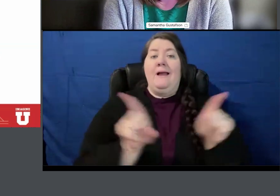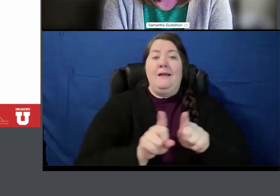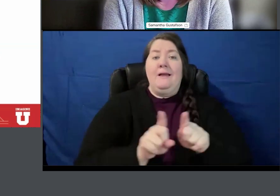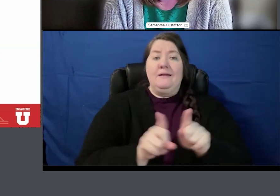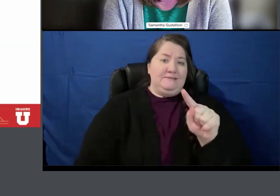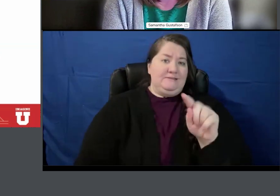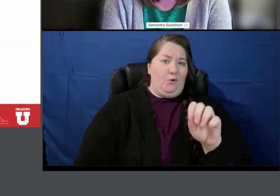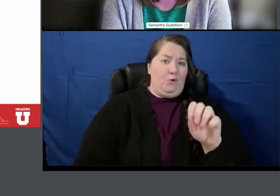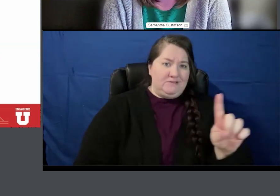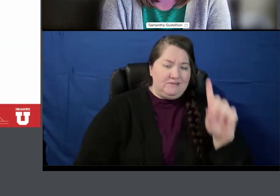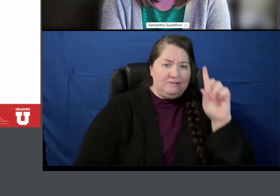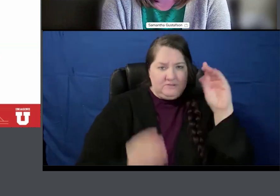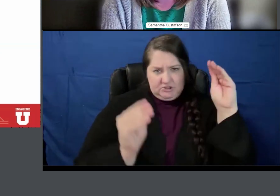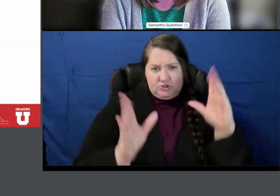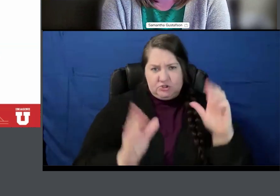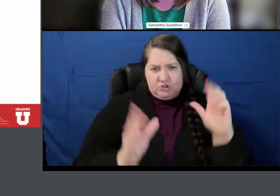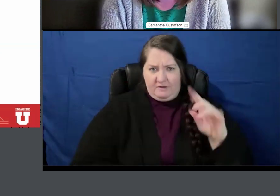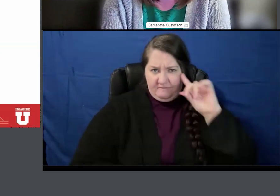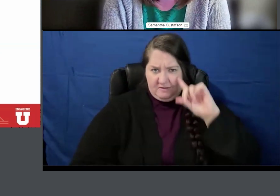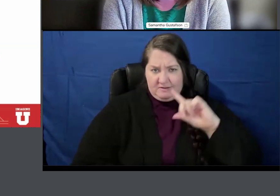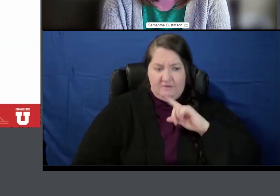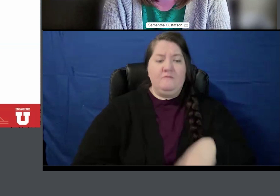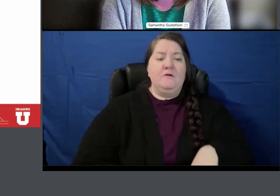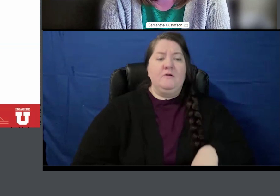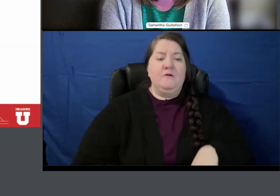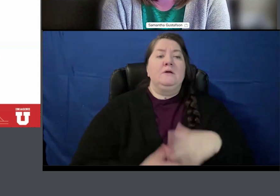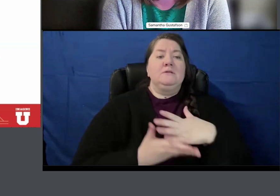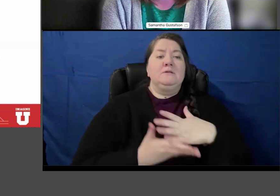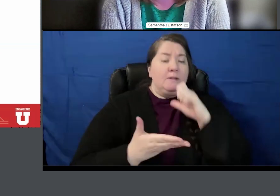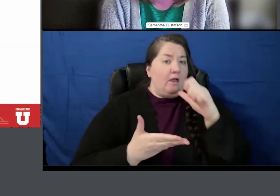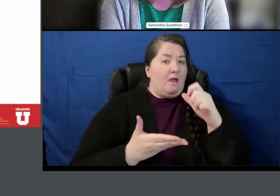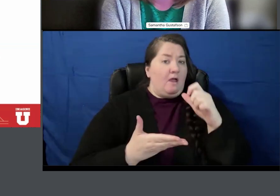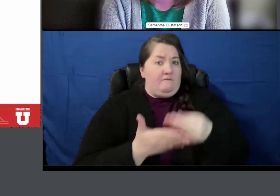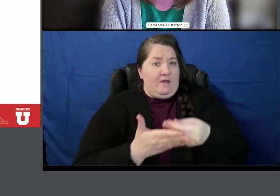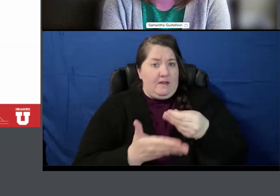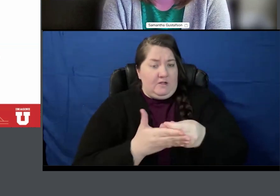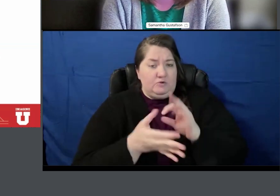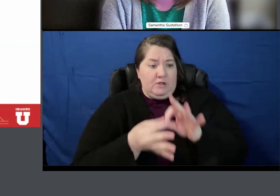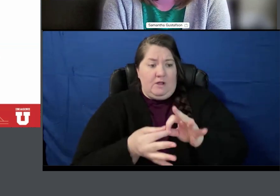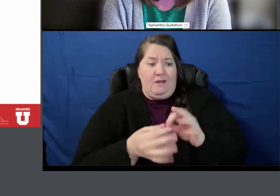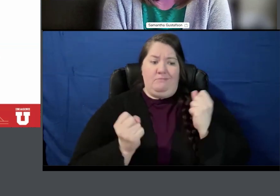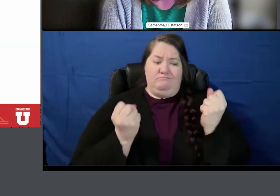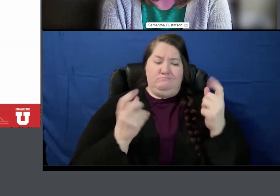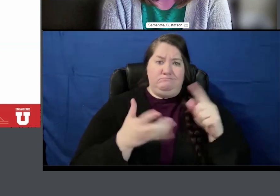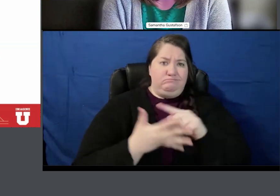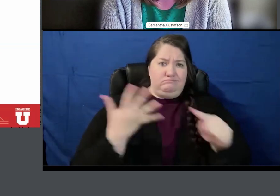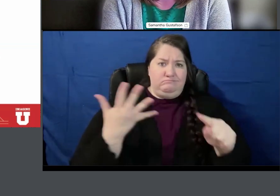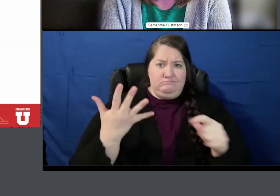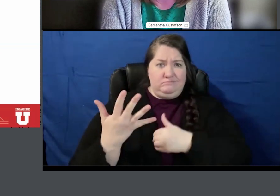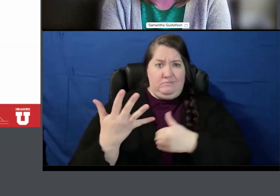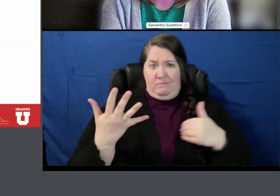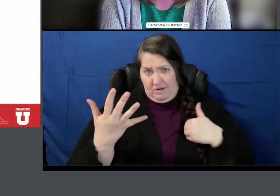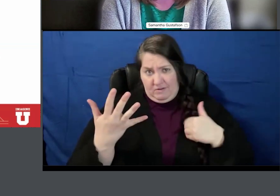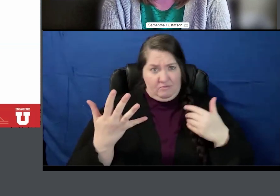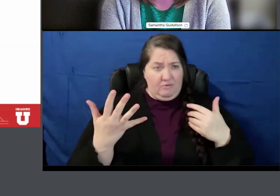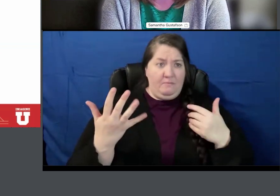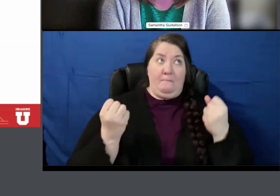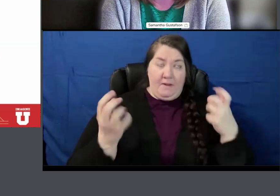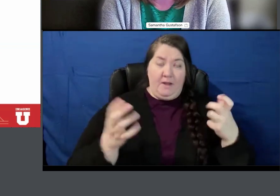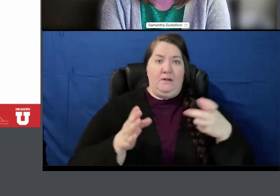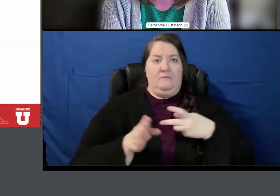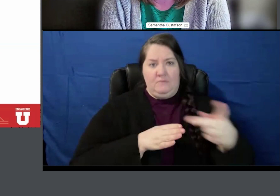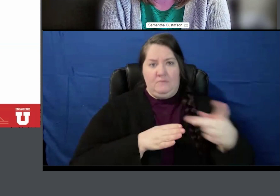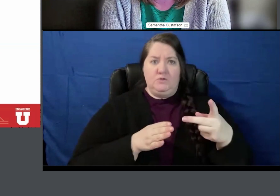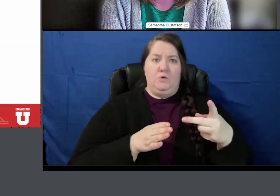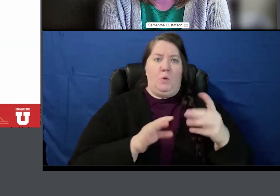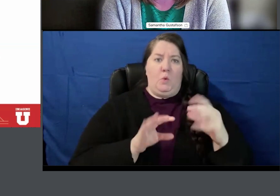Um, some relevant non-financial relationships. I am a member of a number of professional organizations and separate committees of